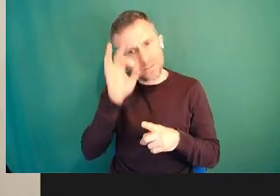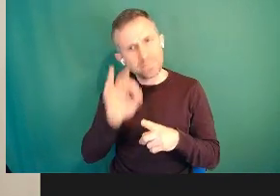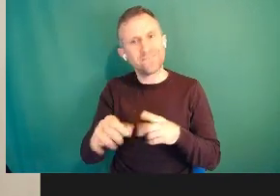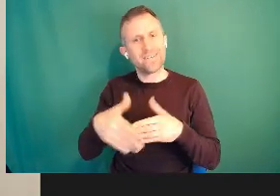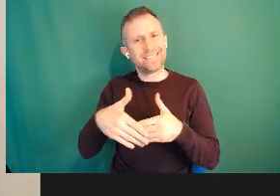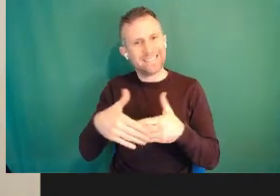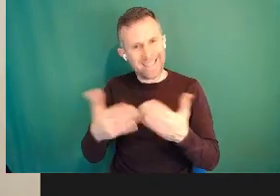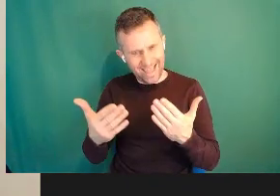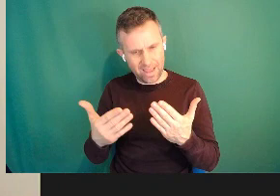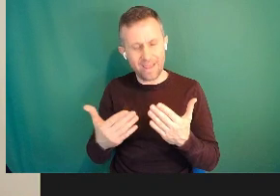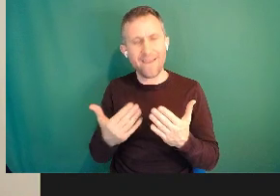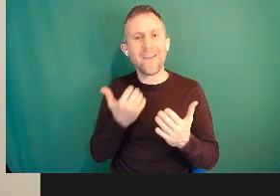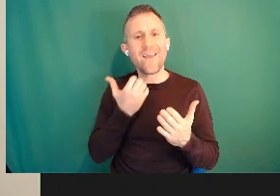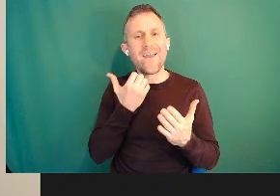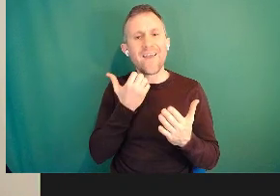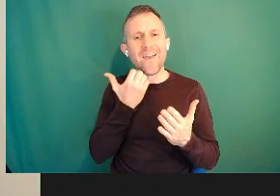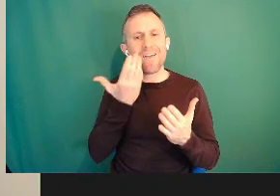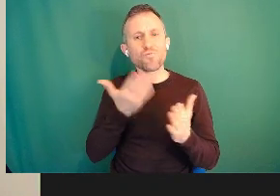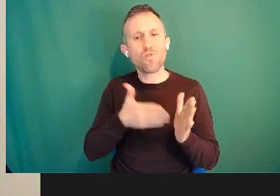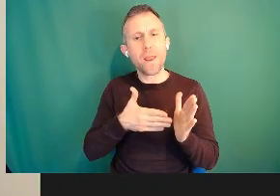on a Sunday.